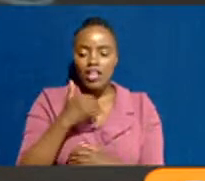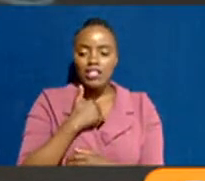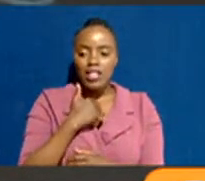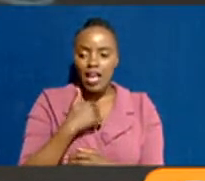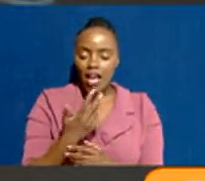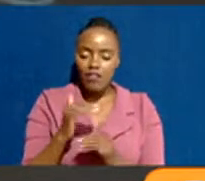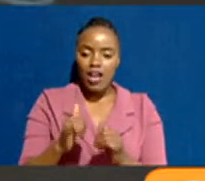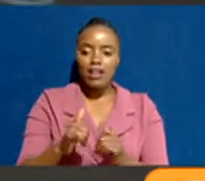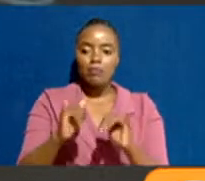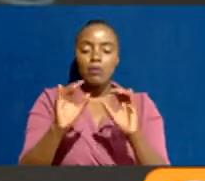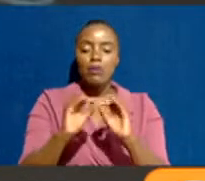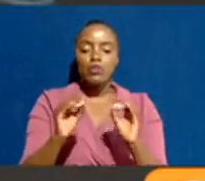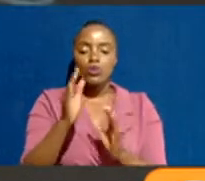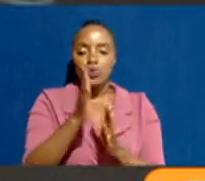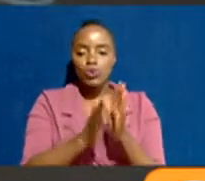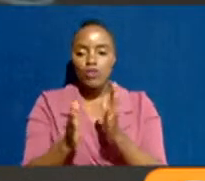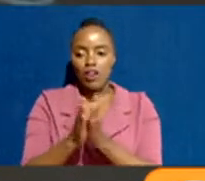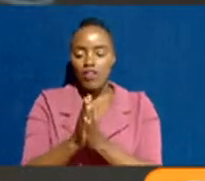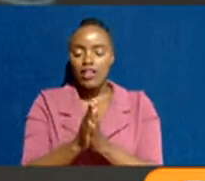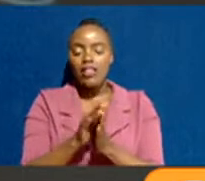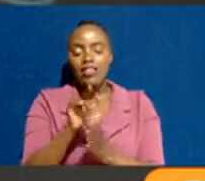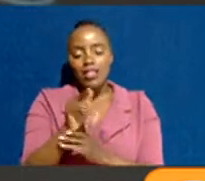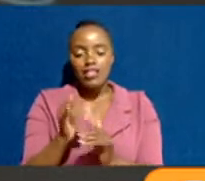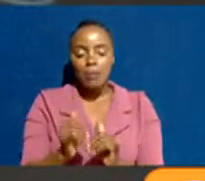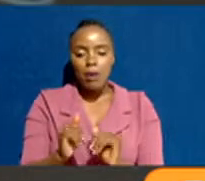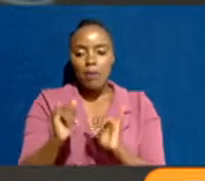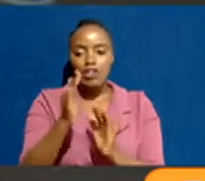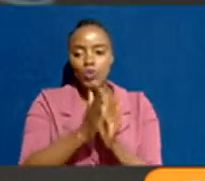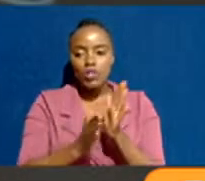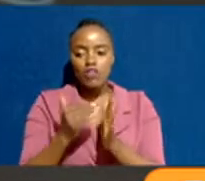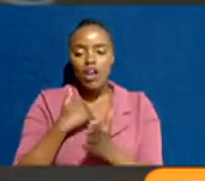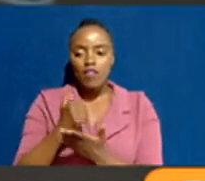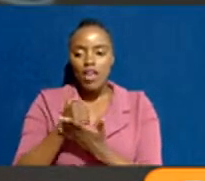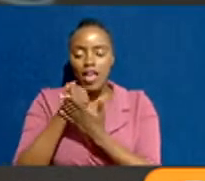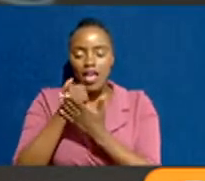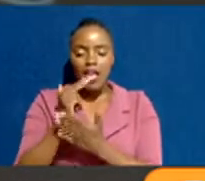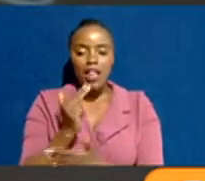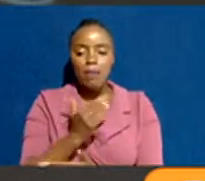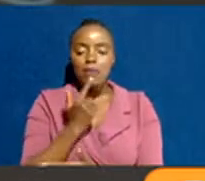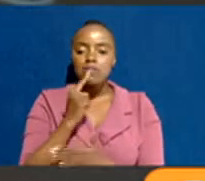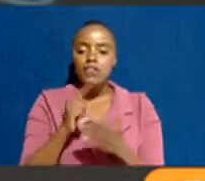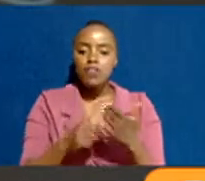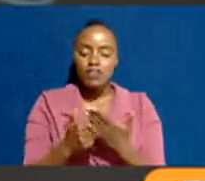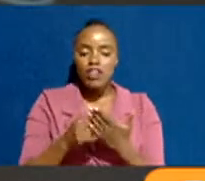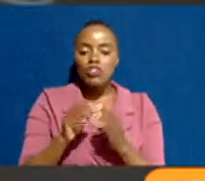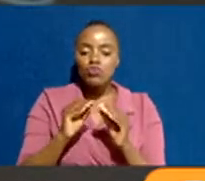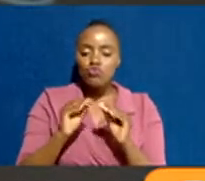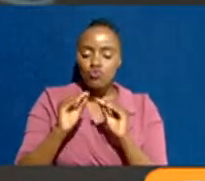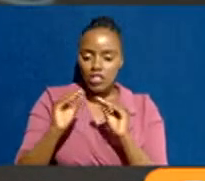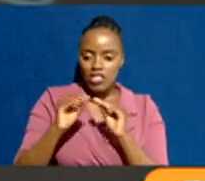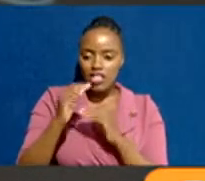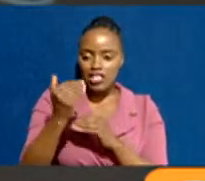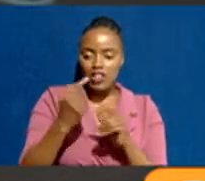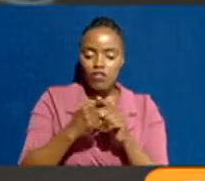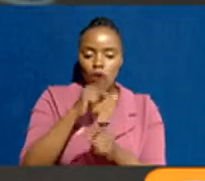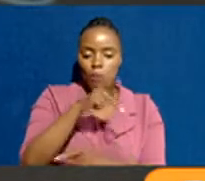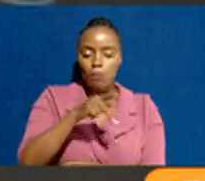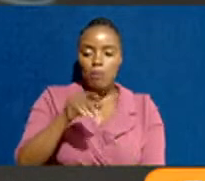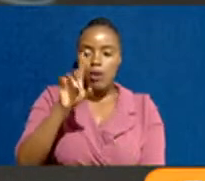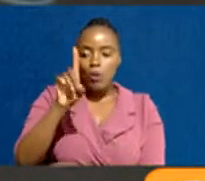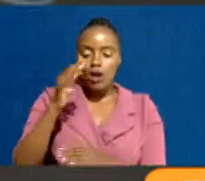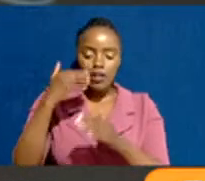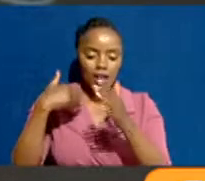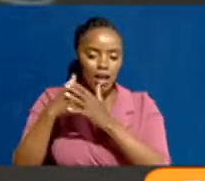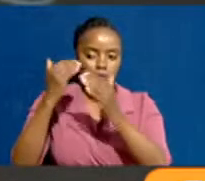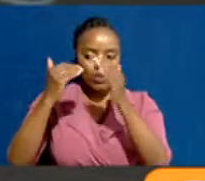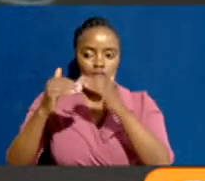costed implementation plan. A costed implementation plan will have enabled us to say, to educate a child from PP1 to